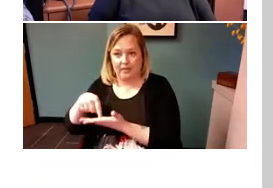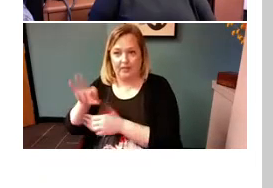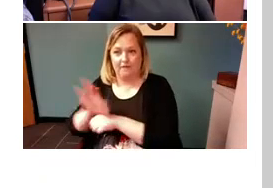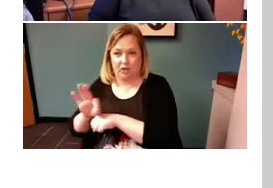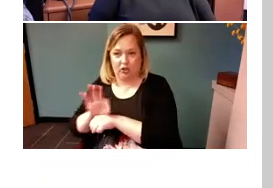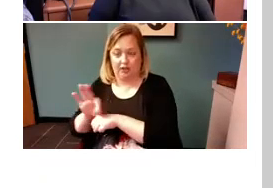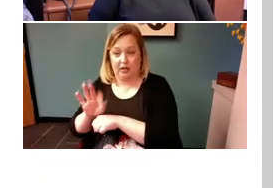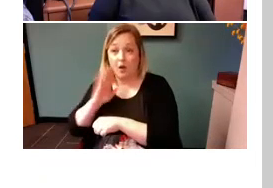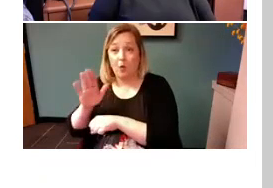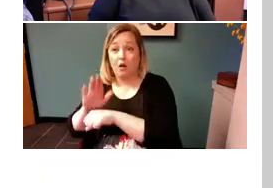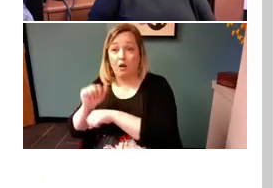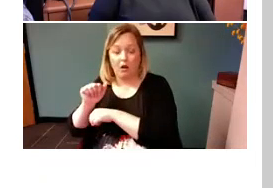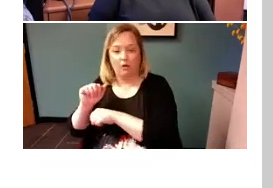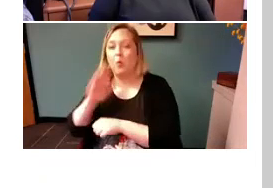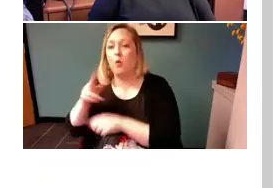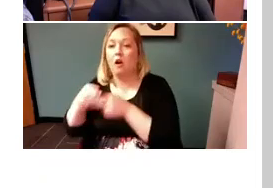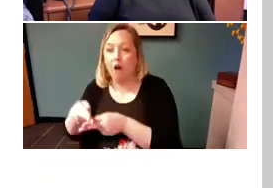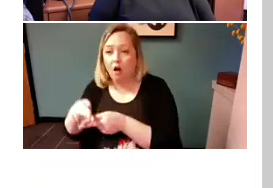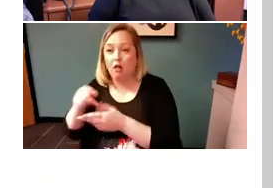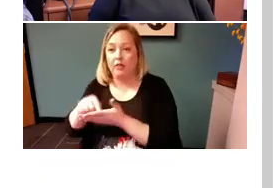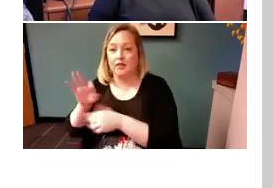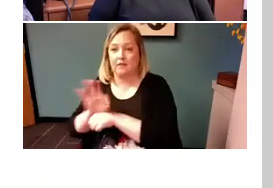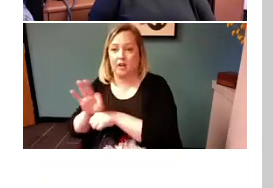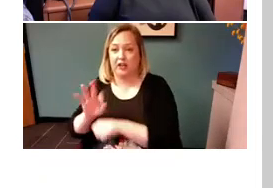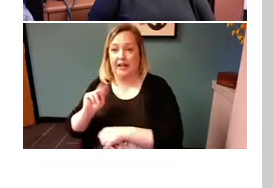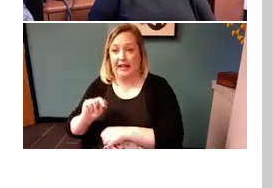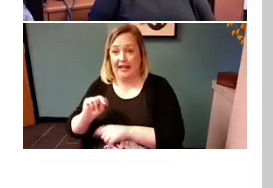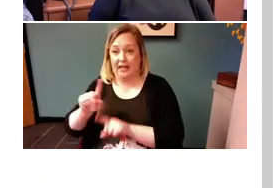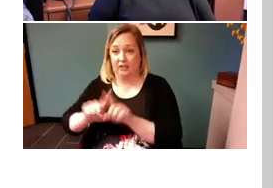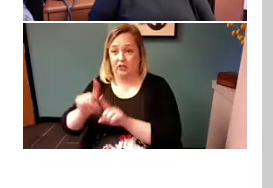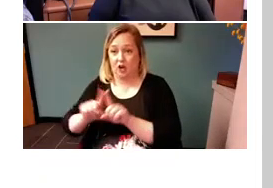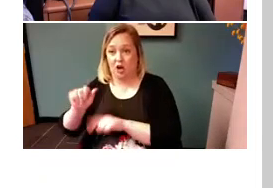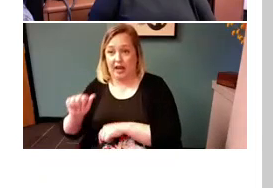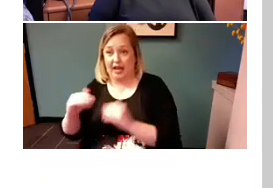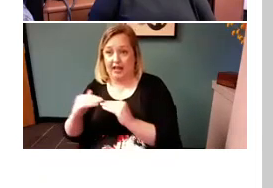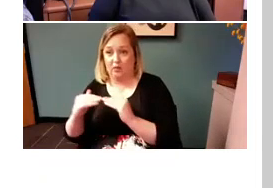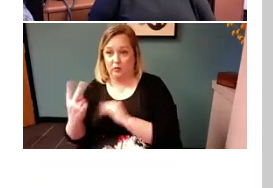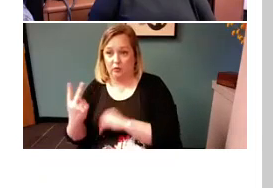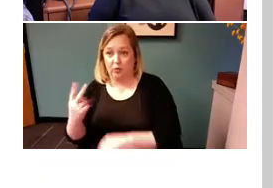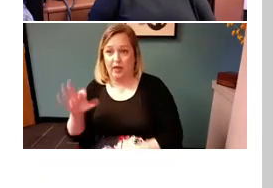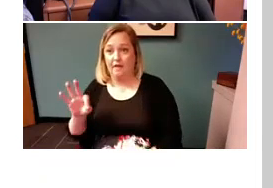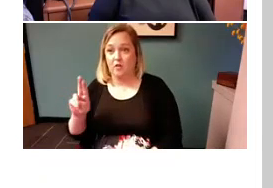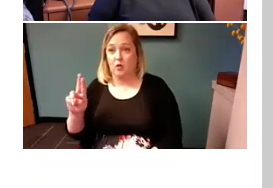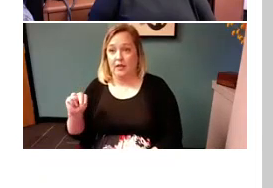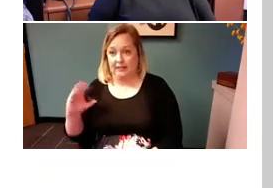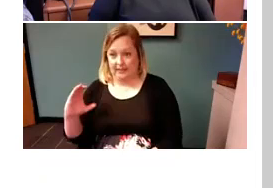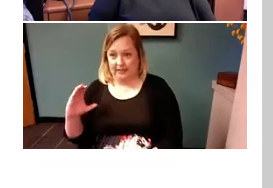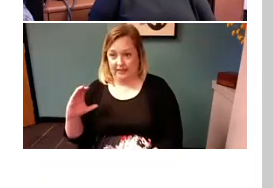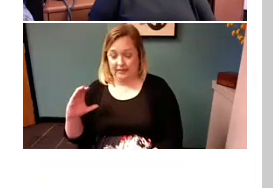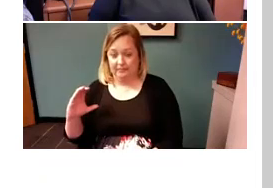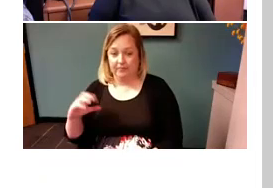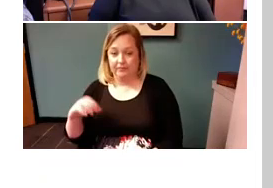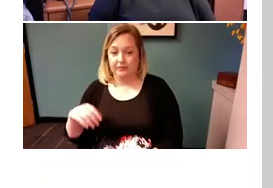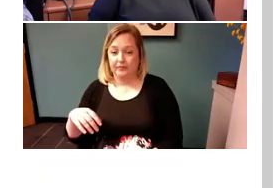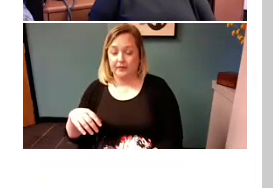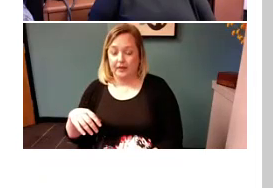function int star a equals to func. Where